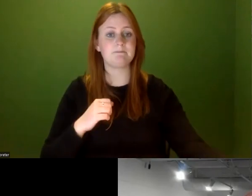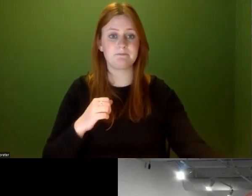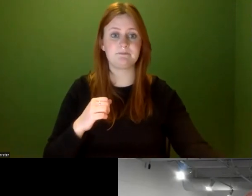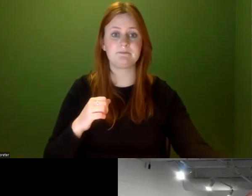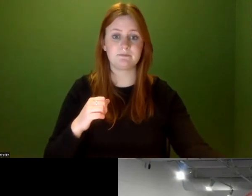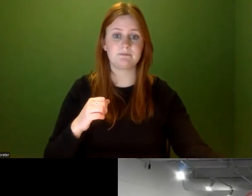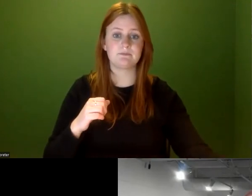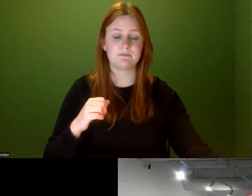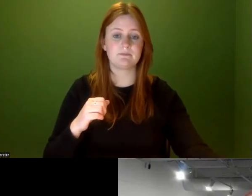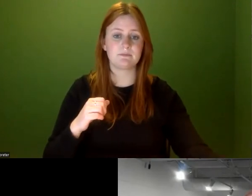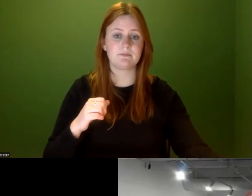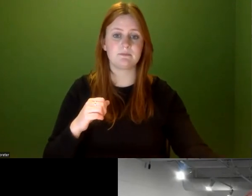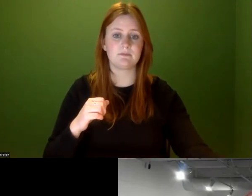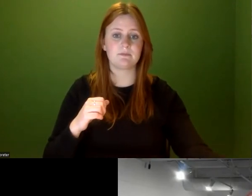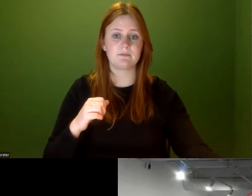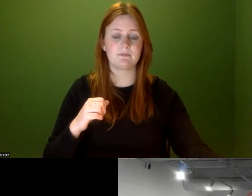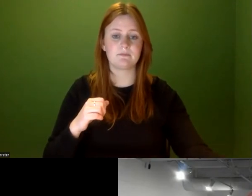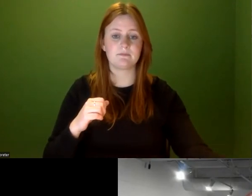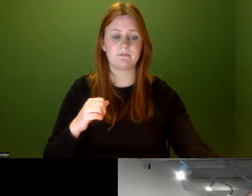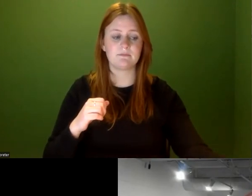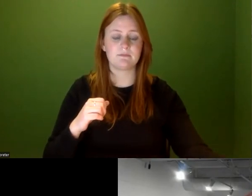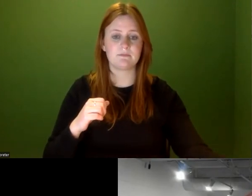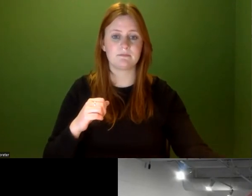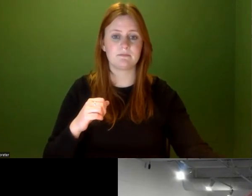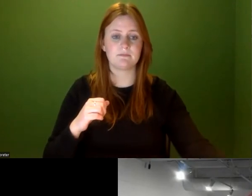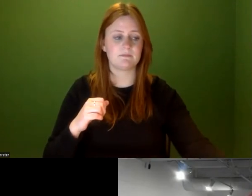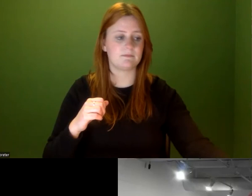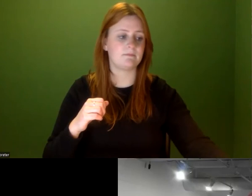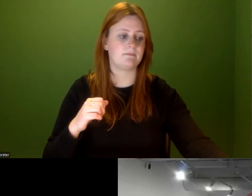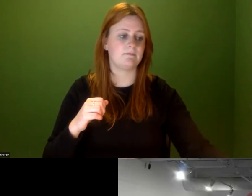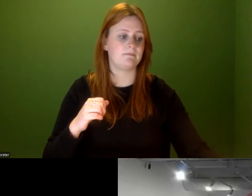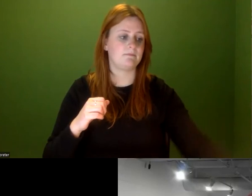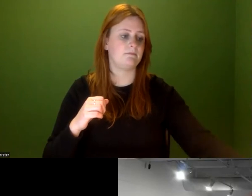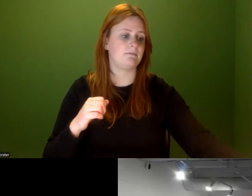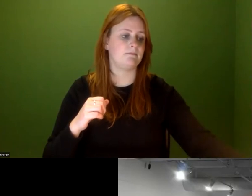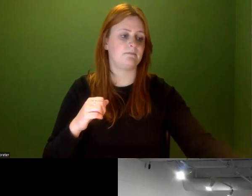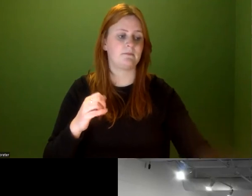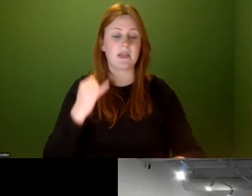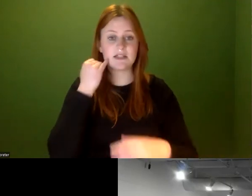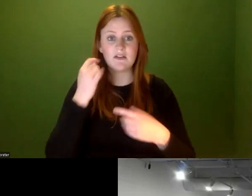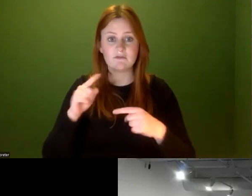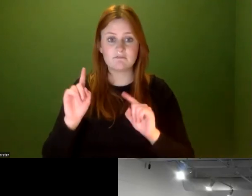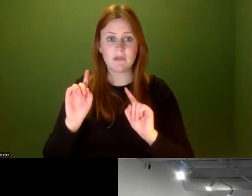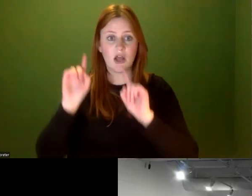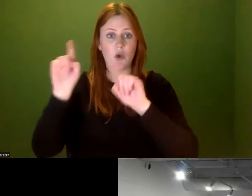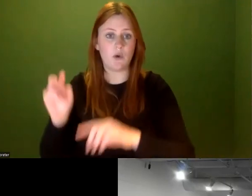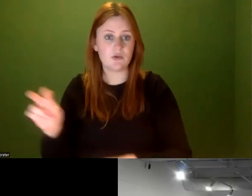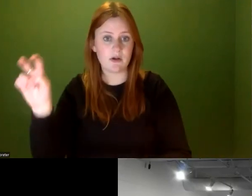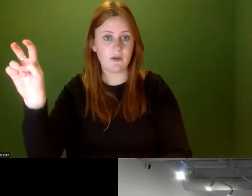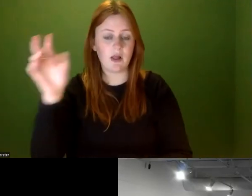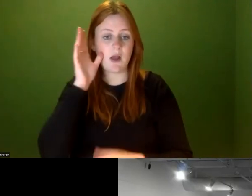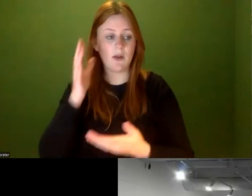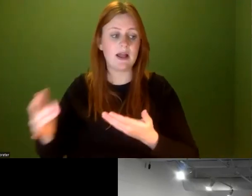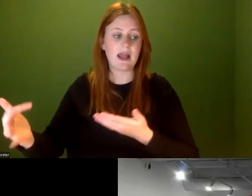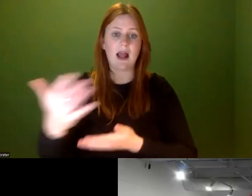Jennifer, because what I do when I go away, I do actually gather the